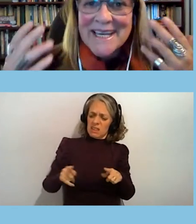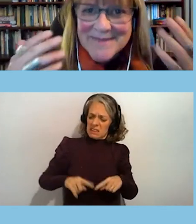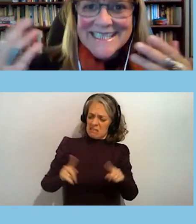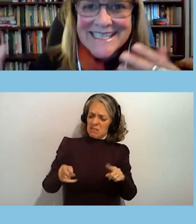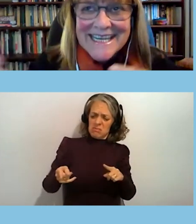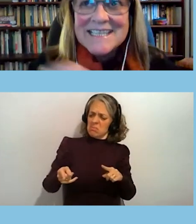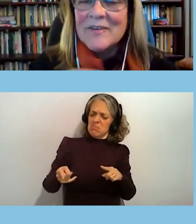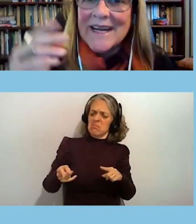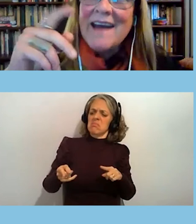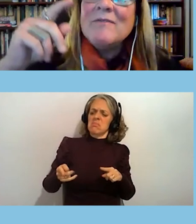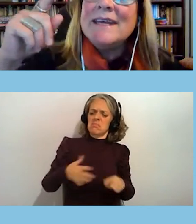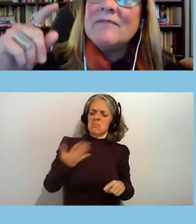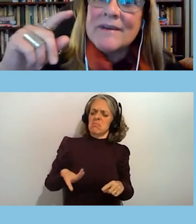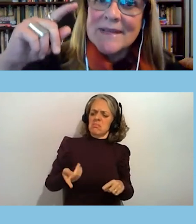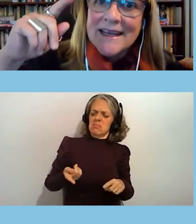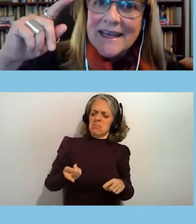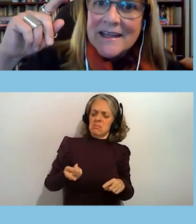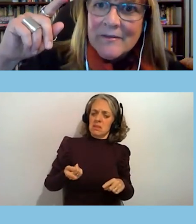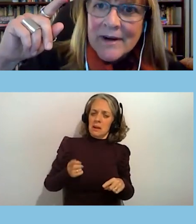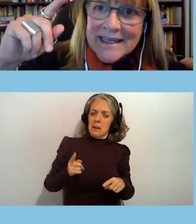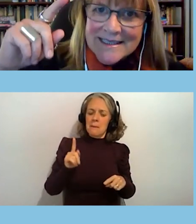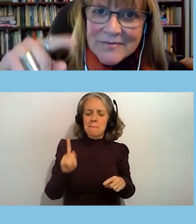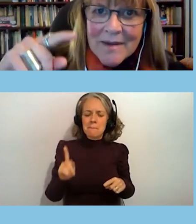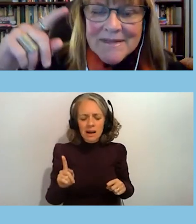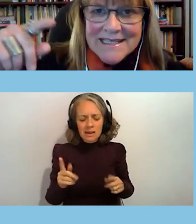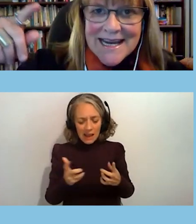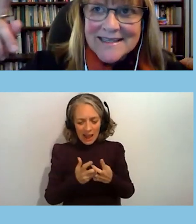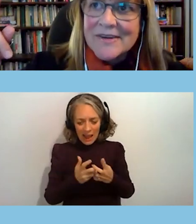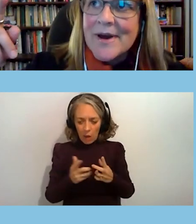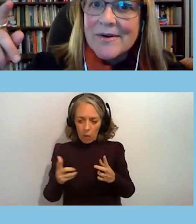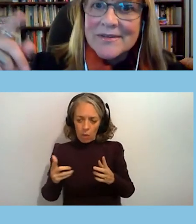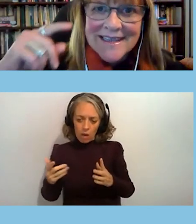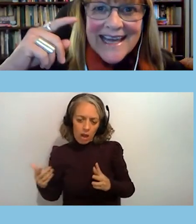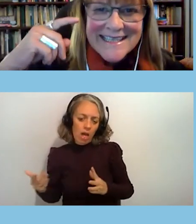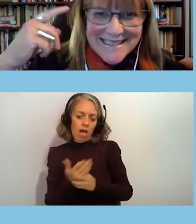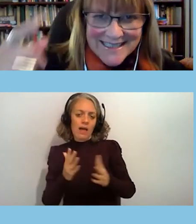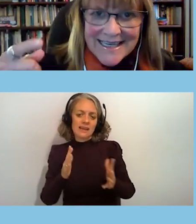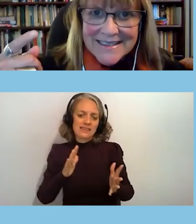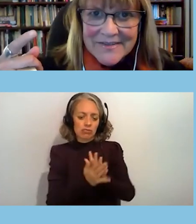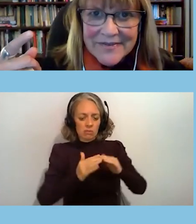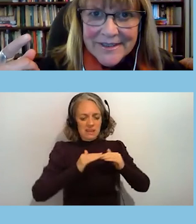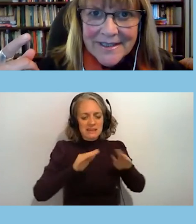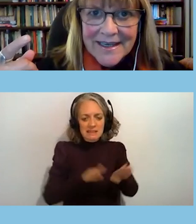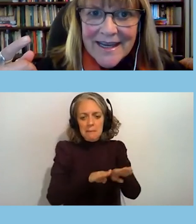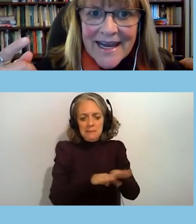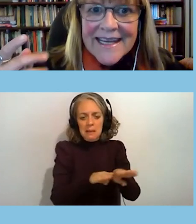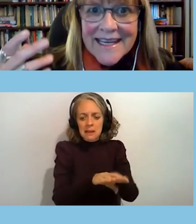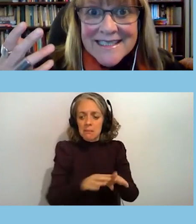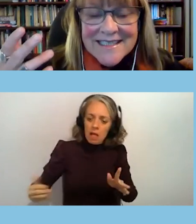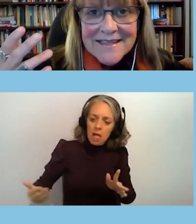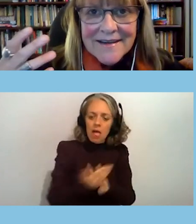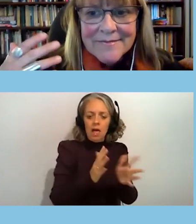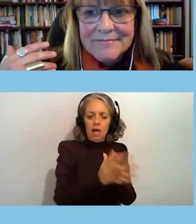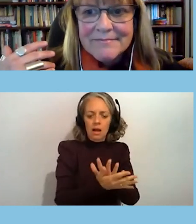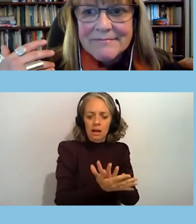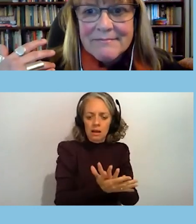and then becomes distasteful. But how do we get from, we're going to disrupt the status quo, to that's distasteful? And I guess